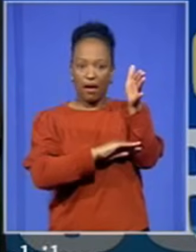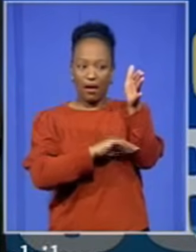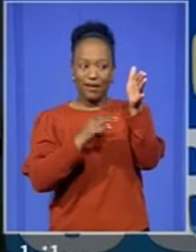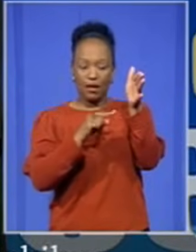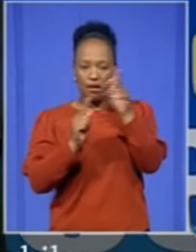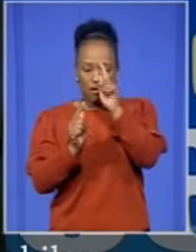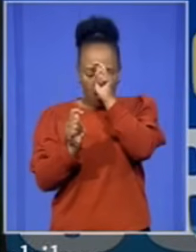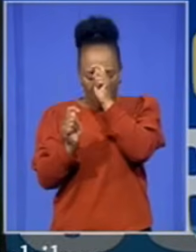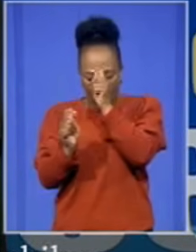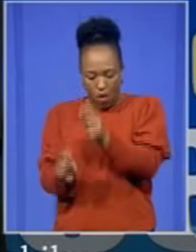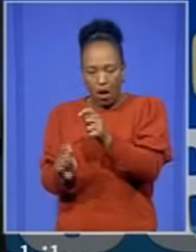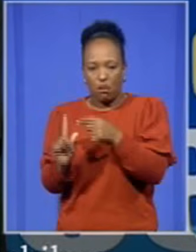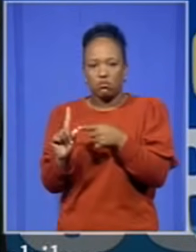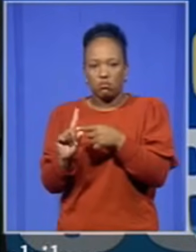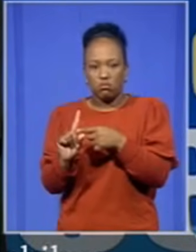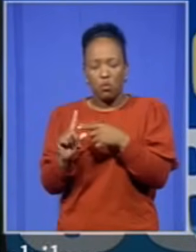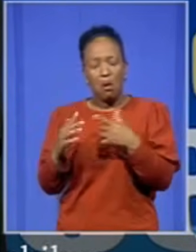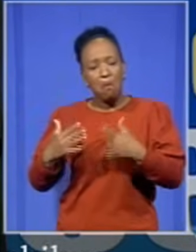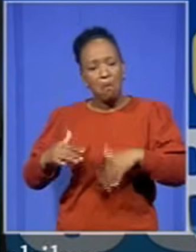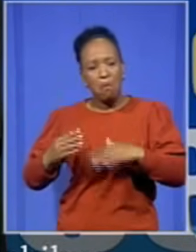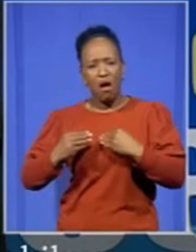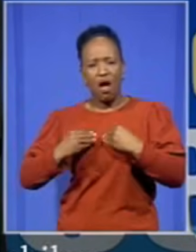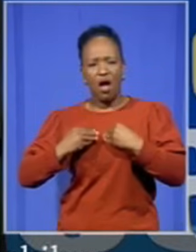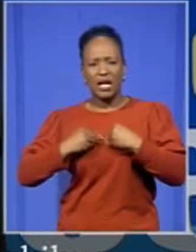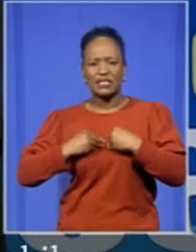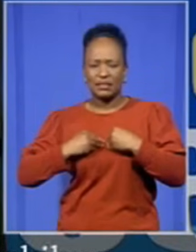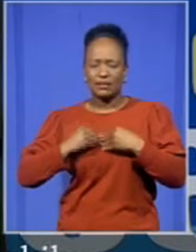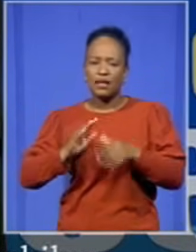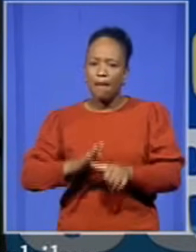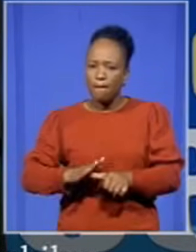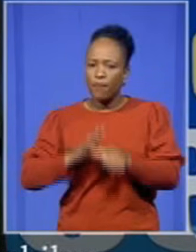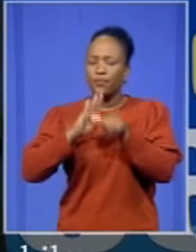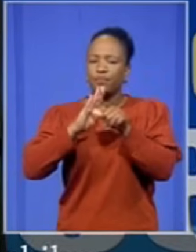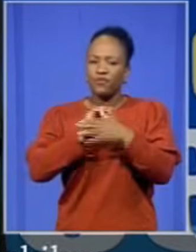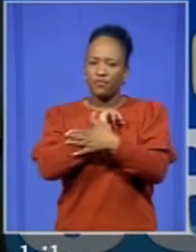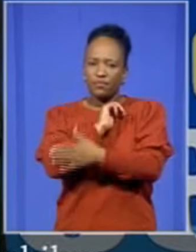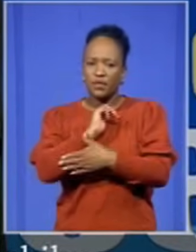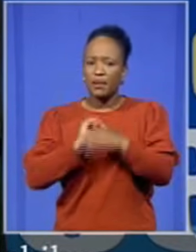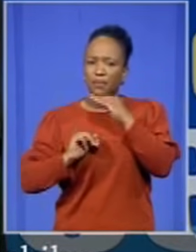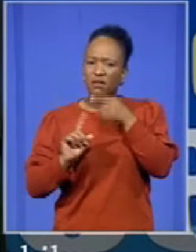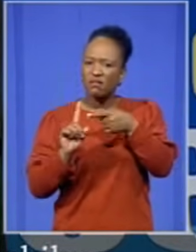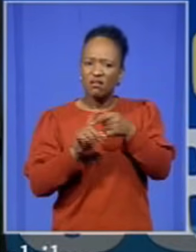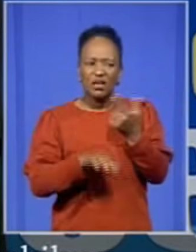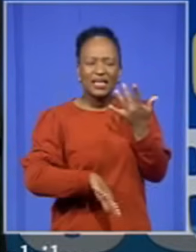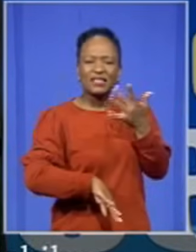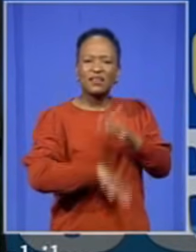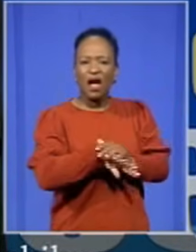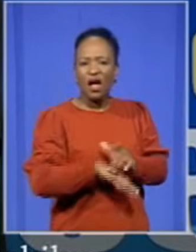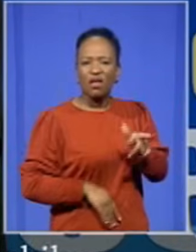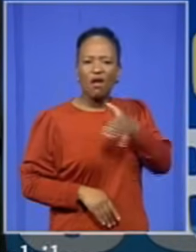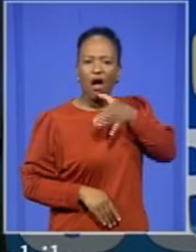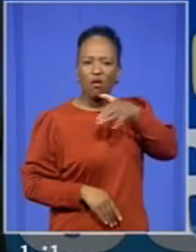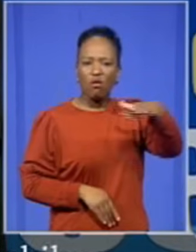asset for the country. She did not die at a tavern, but Mfana.